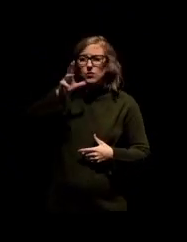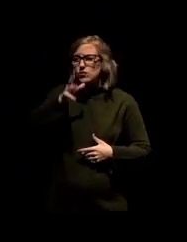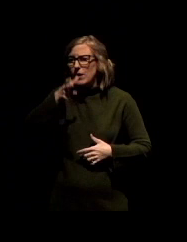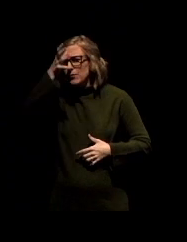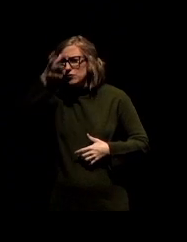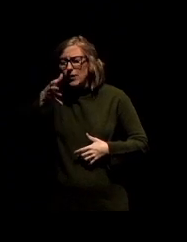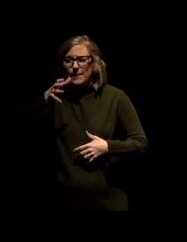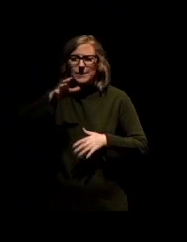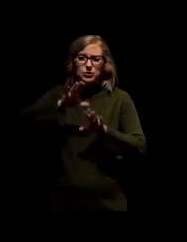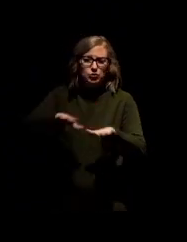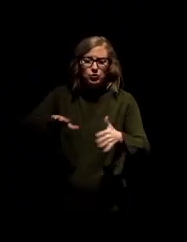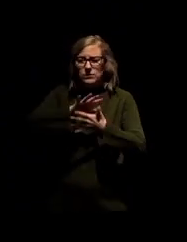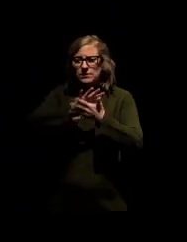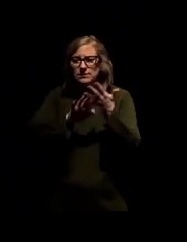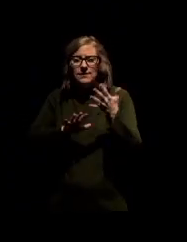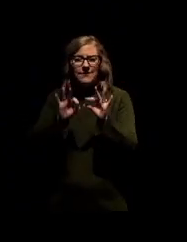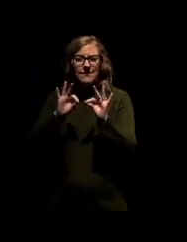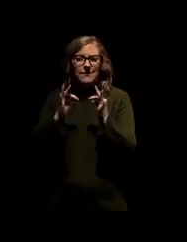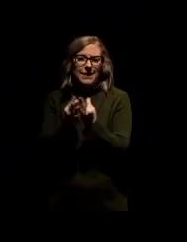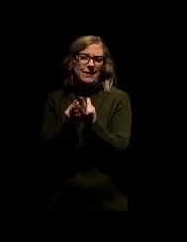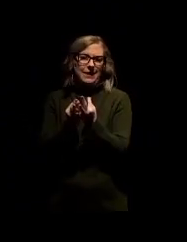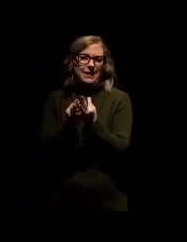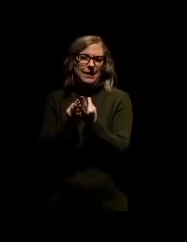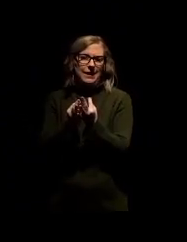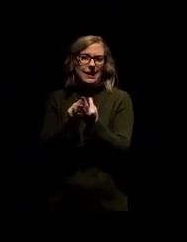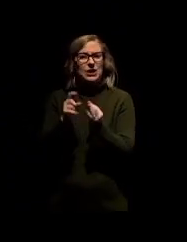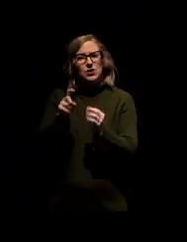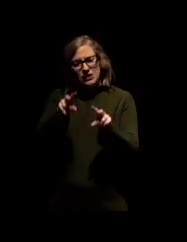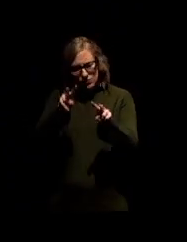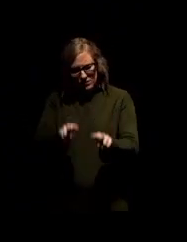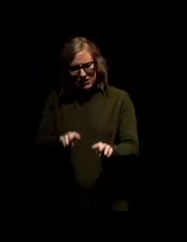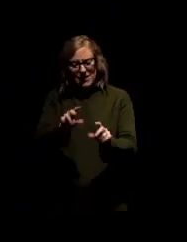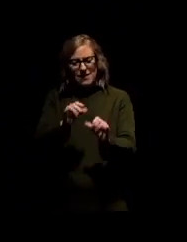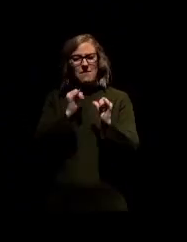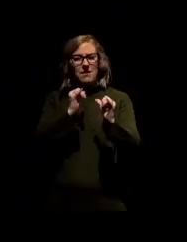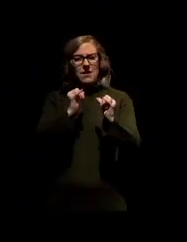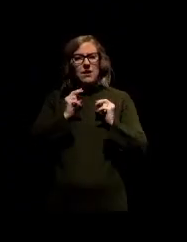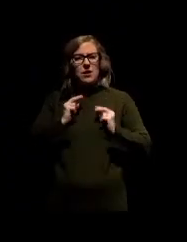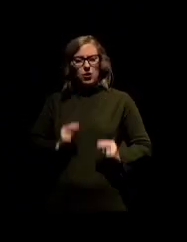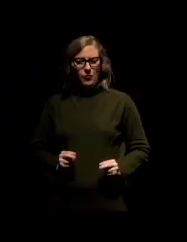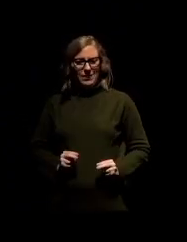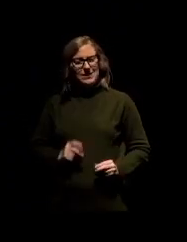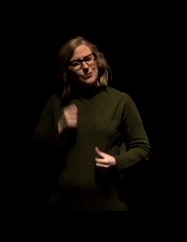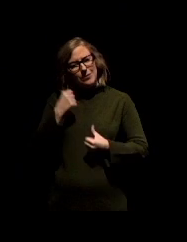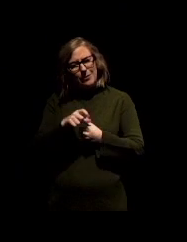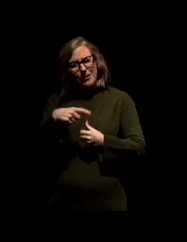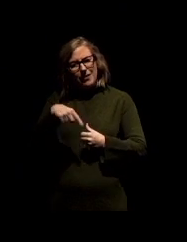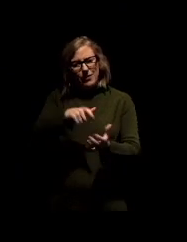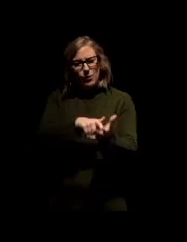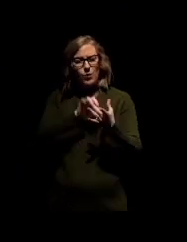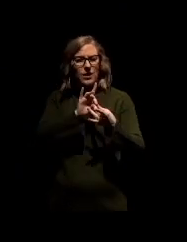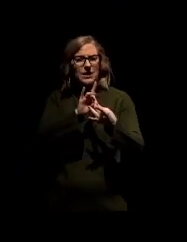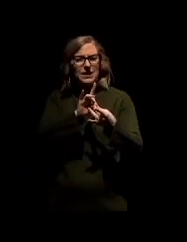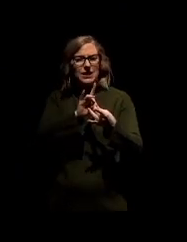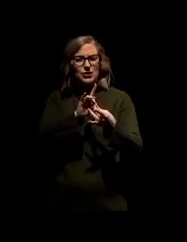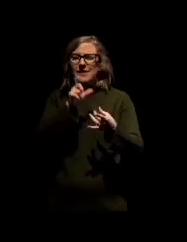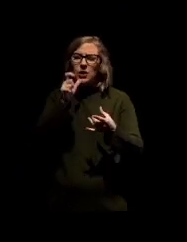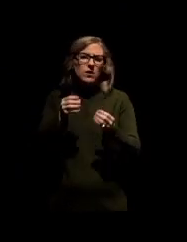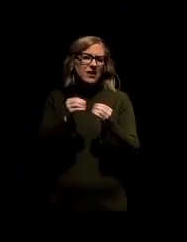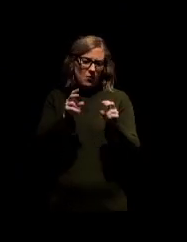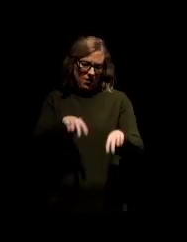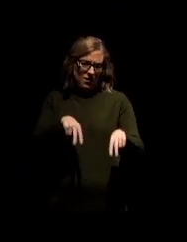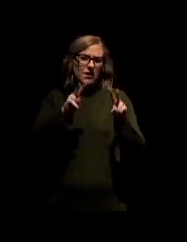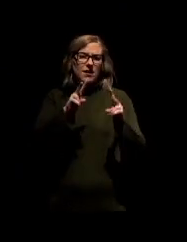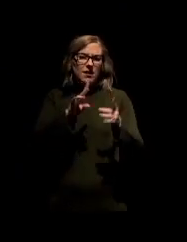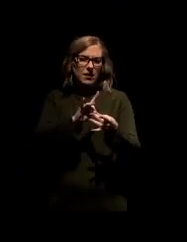and grandpas, and your children. And treat them like human beings. And remember that they need connection, not more stigma and not